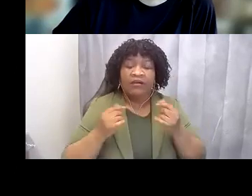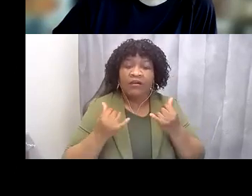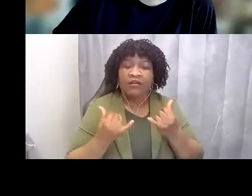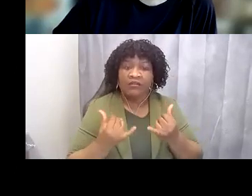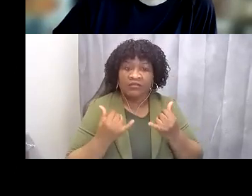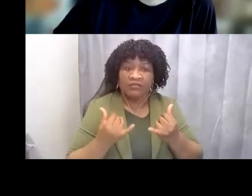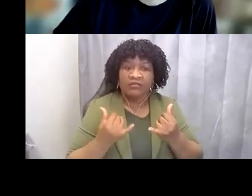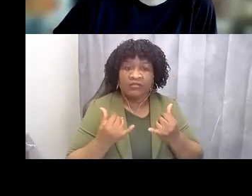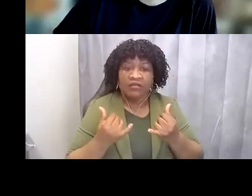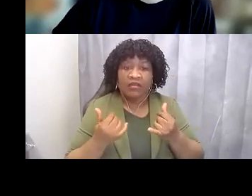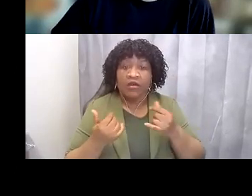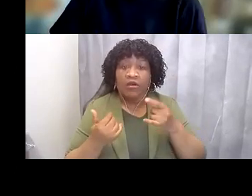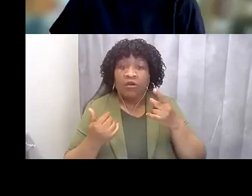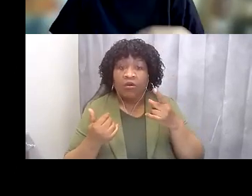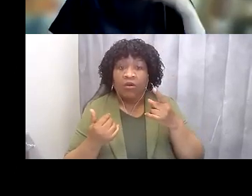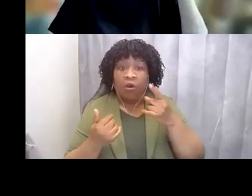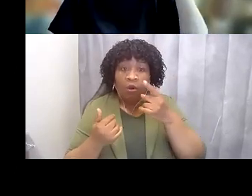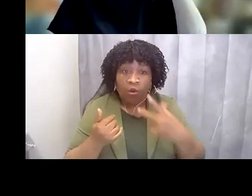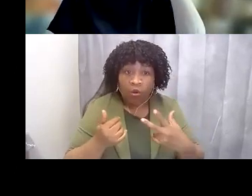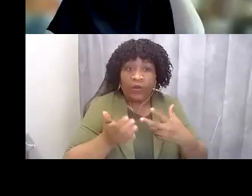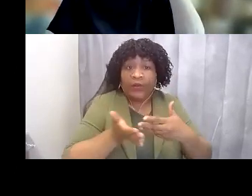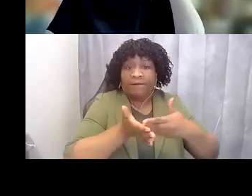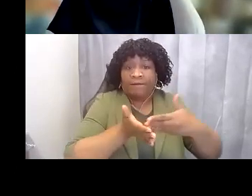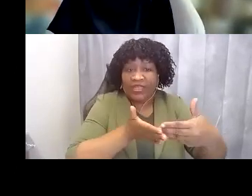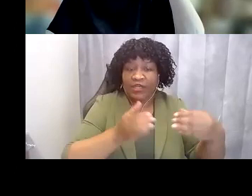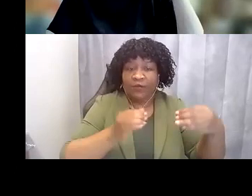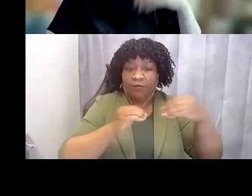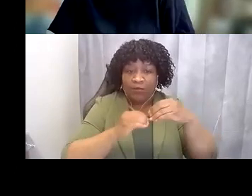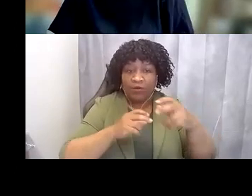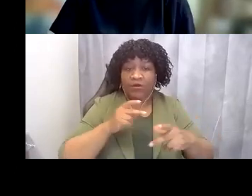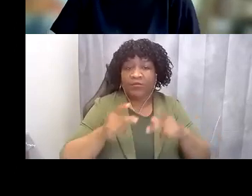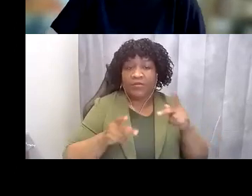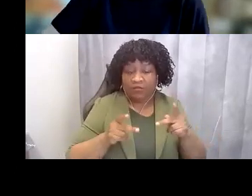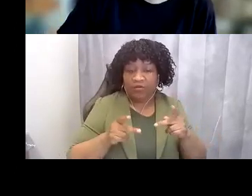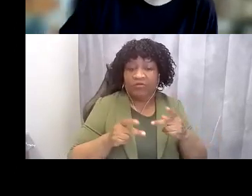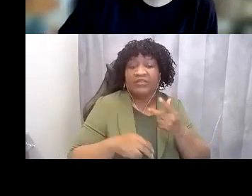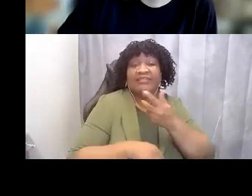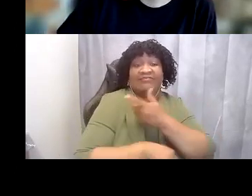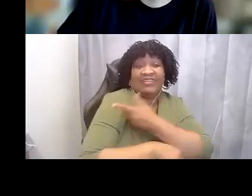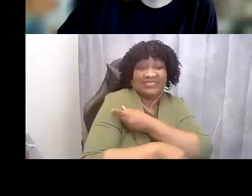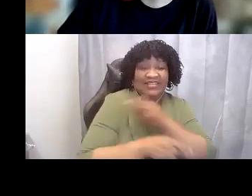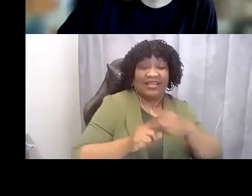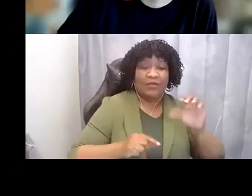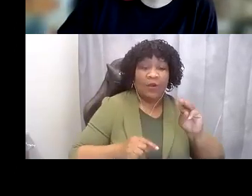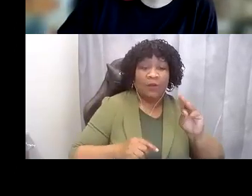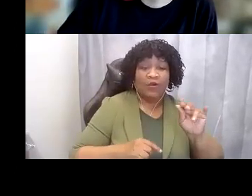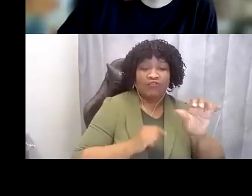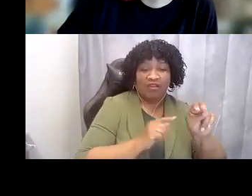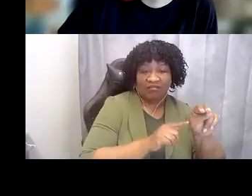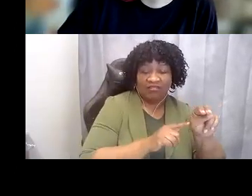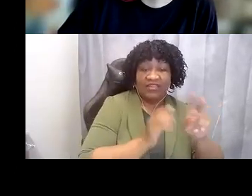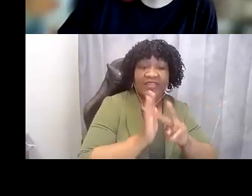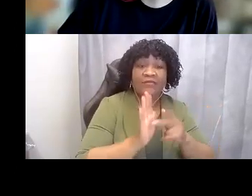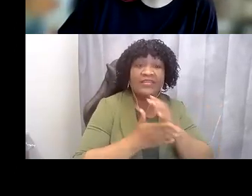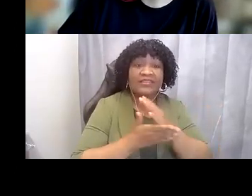we had about 250,000 more people get vaccinated during Omicron. So we have some of the